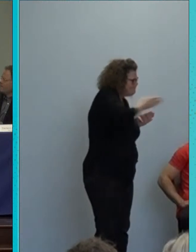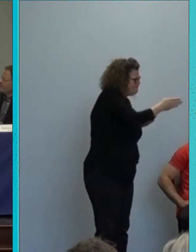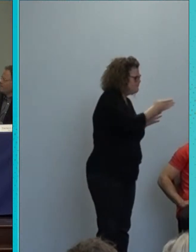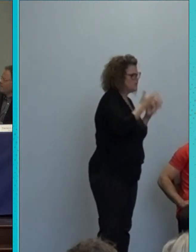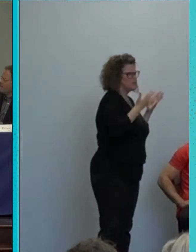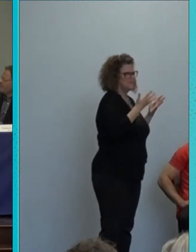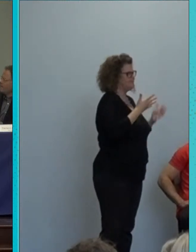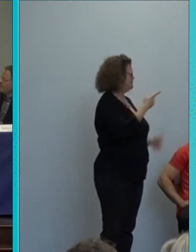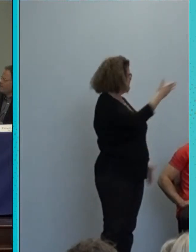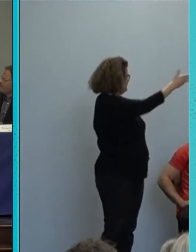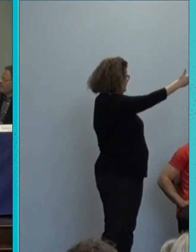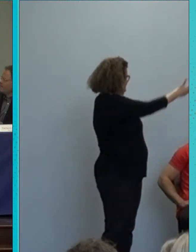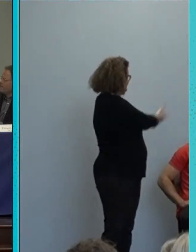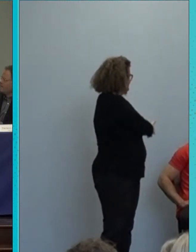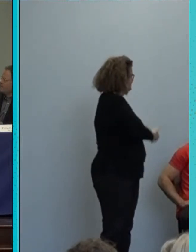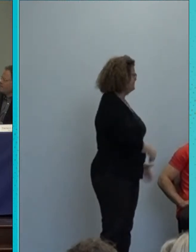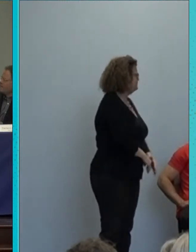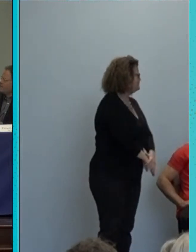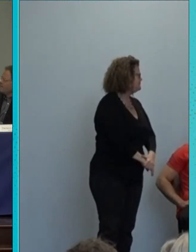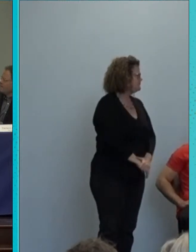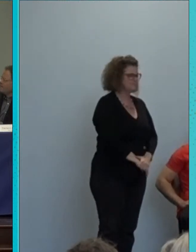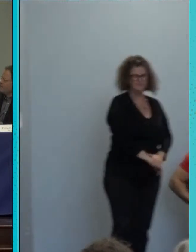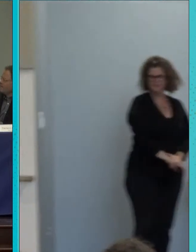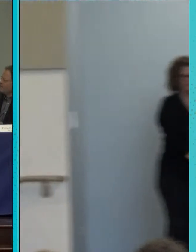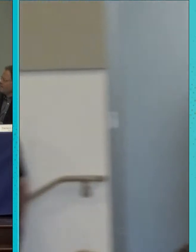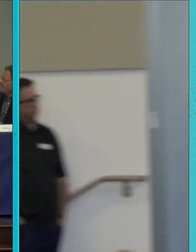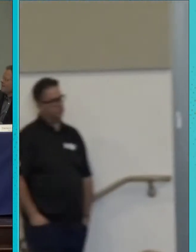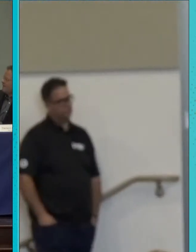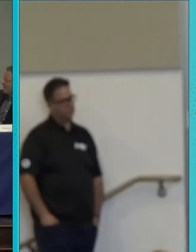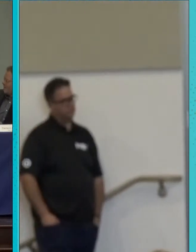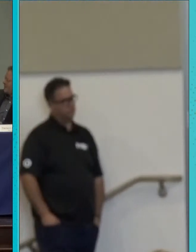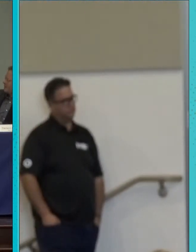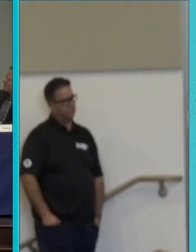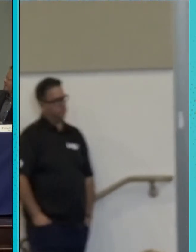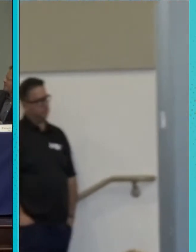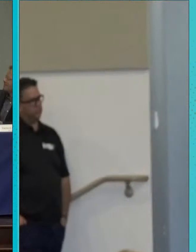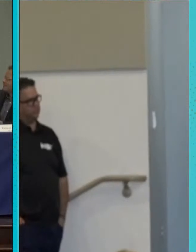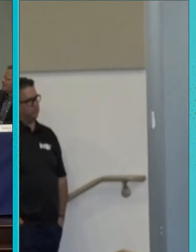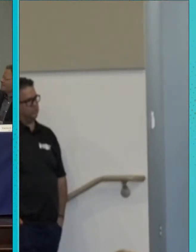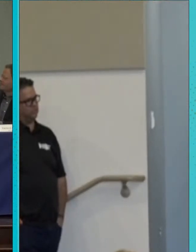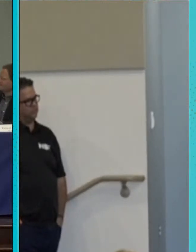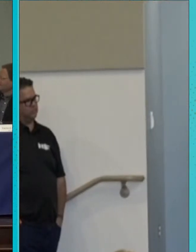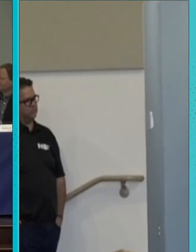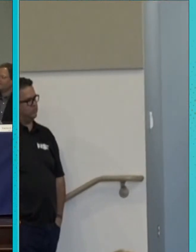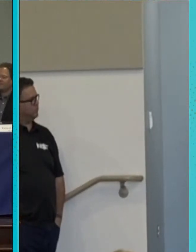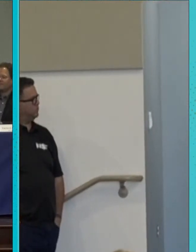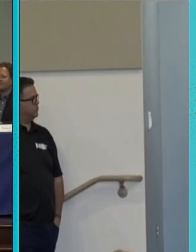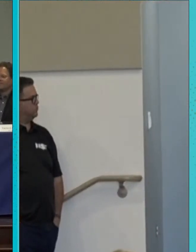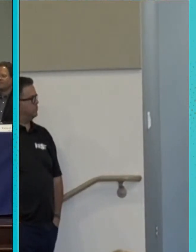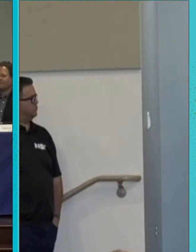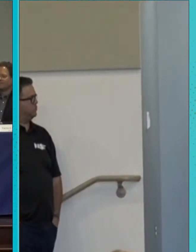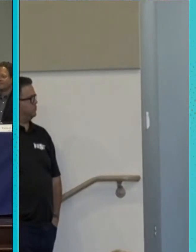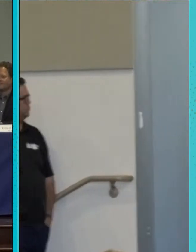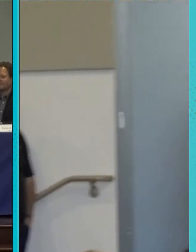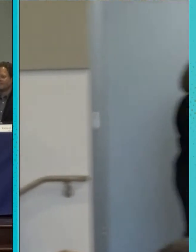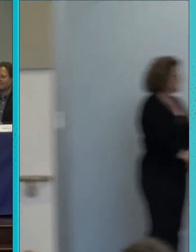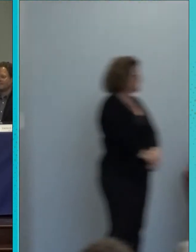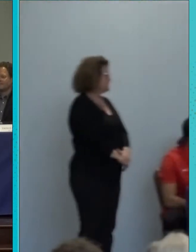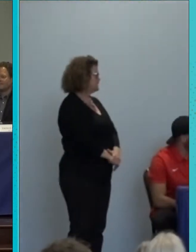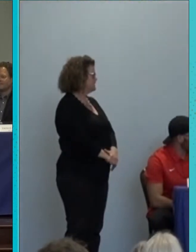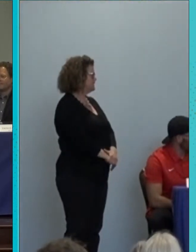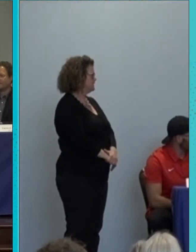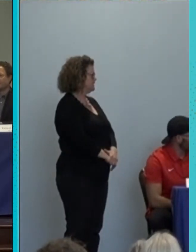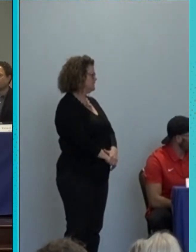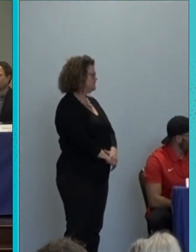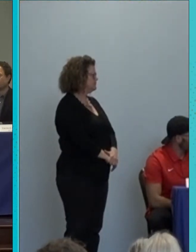offense, defense? Did you just stay in one position? What was your experience like? So I started playing, this is Keith Adams, I